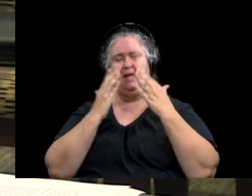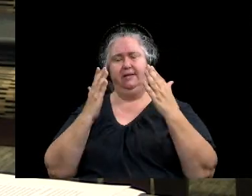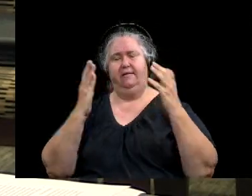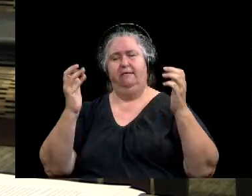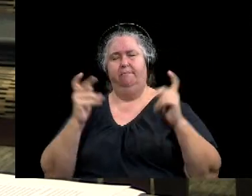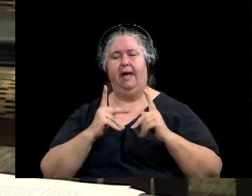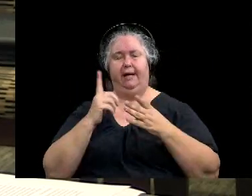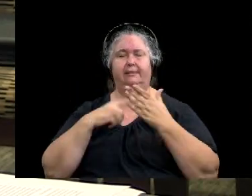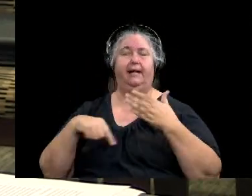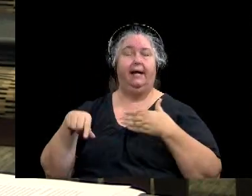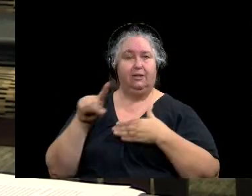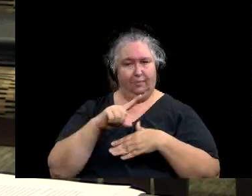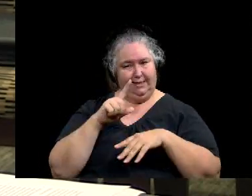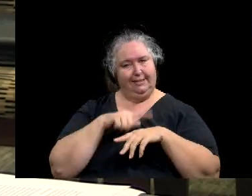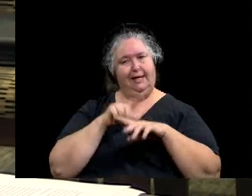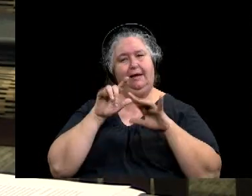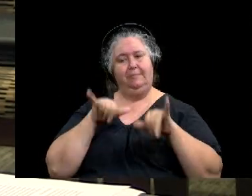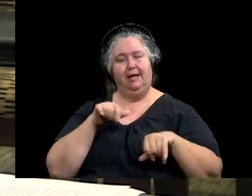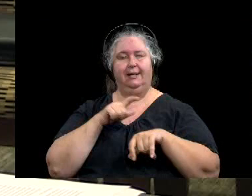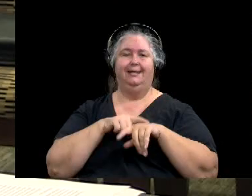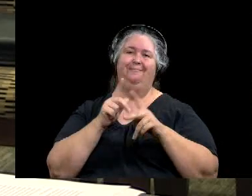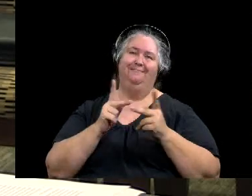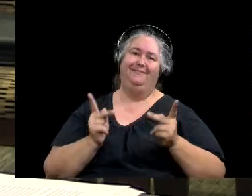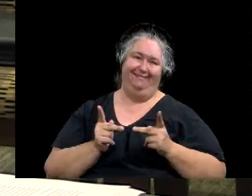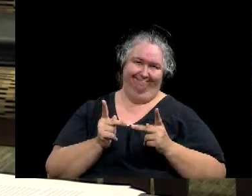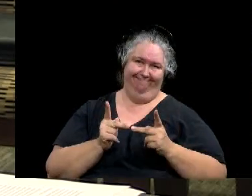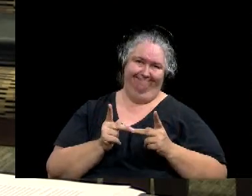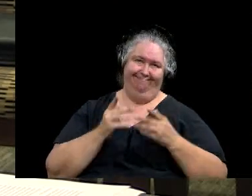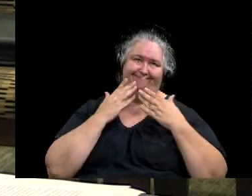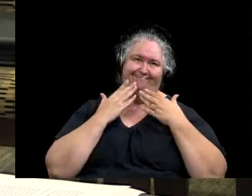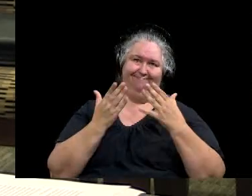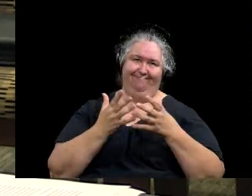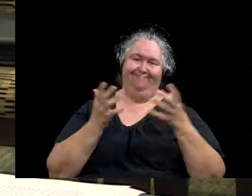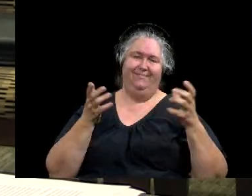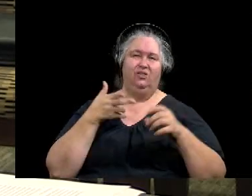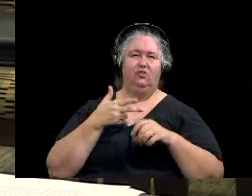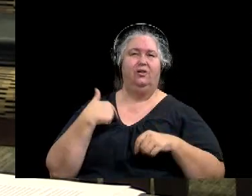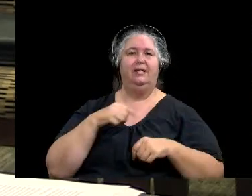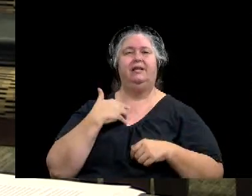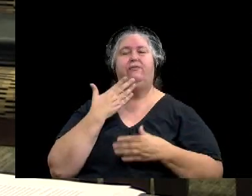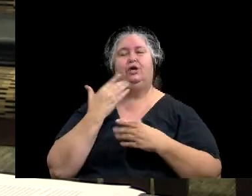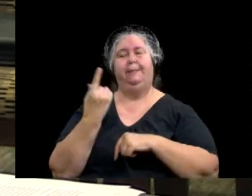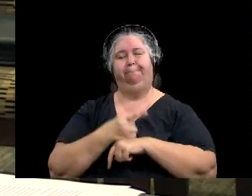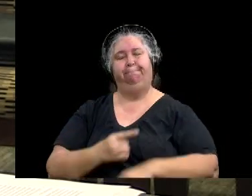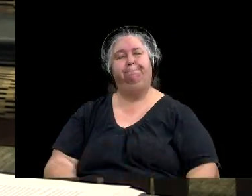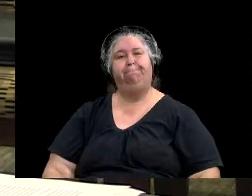next week, same time, same place. Thank you very much for joining us. Have a good day.